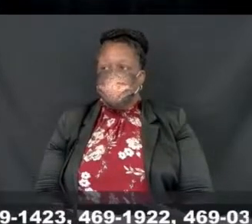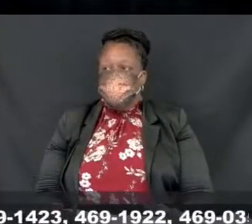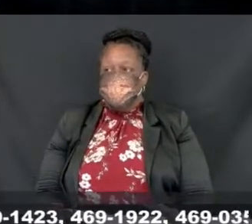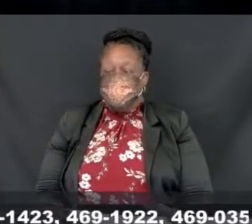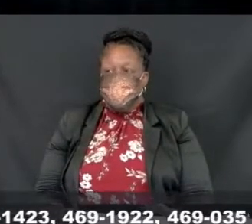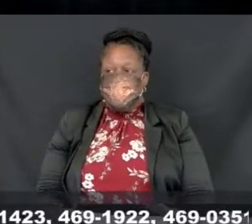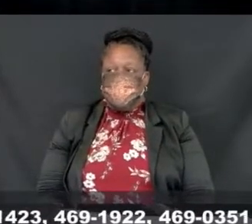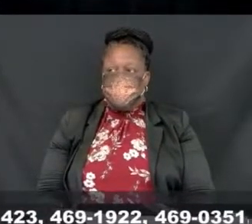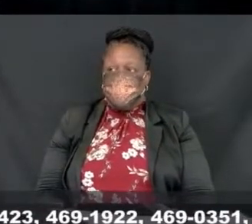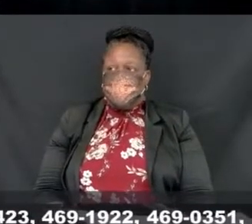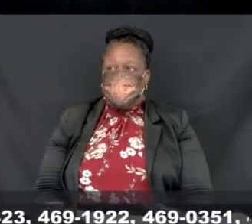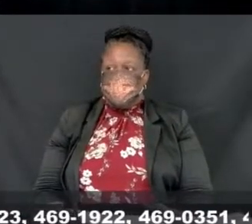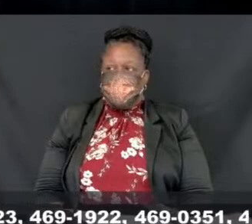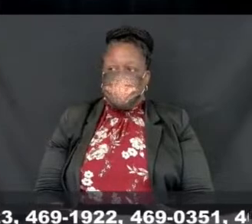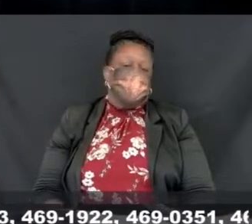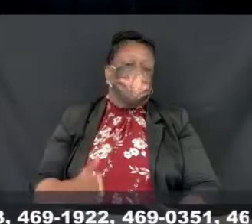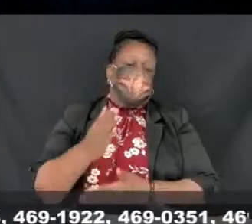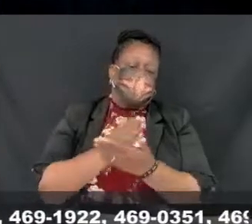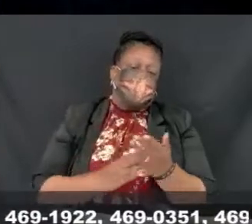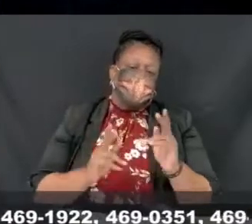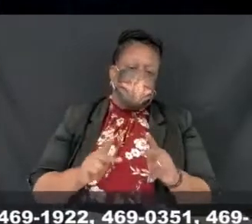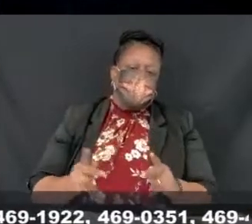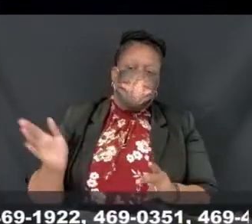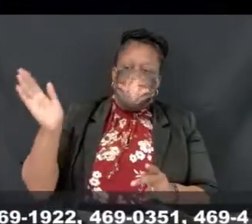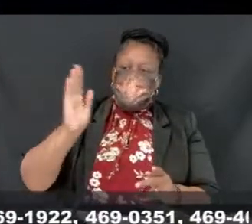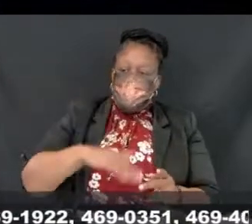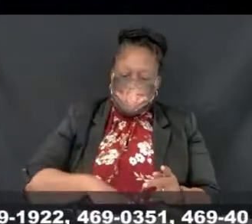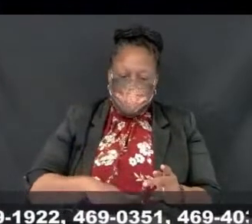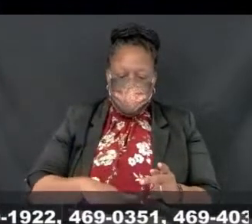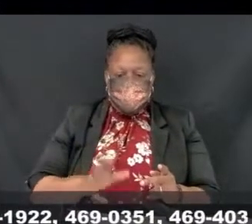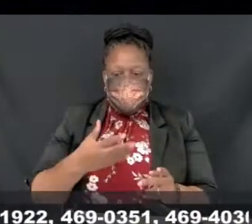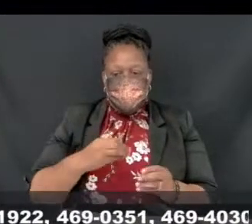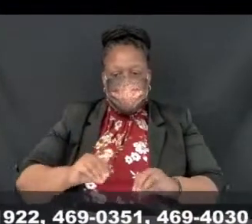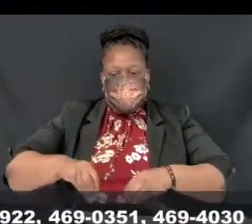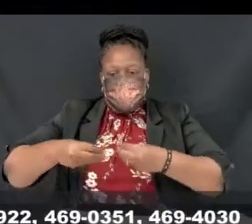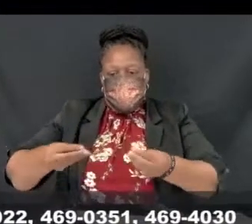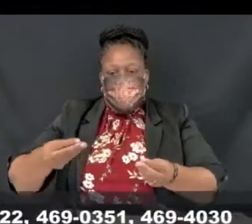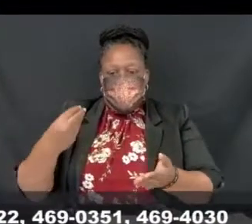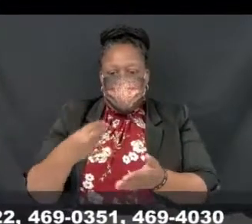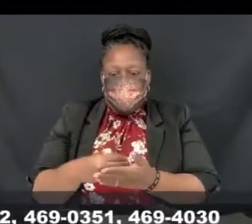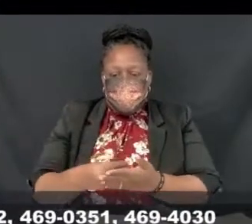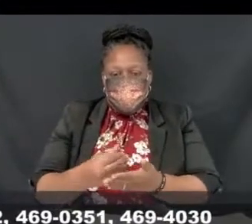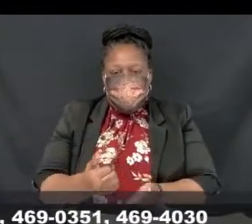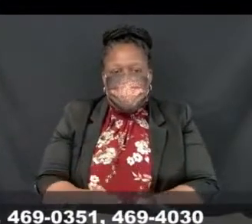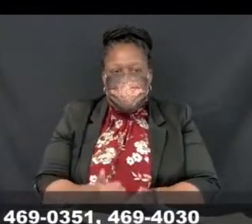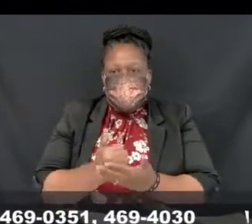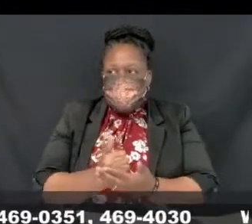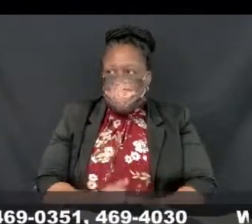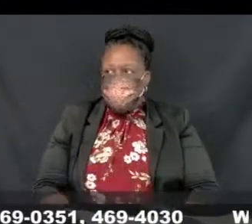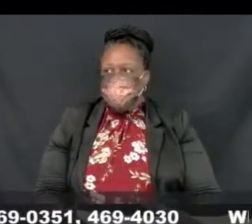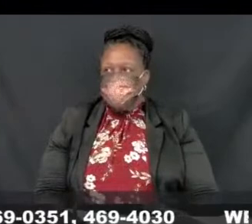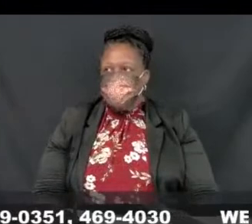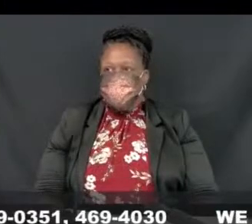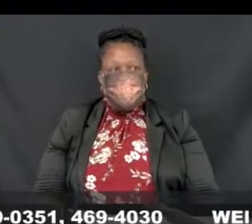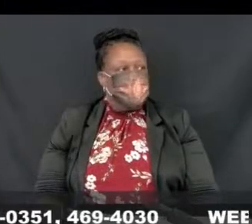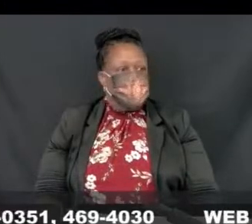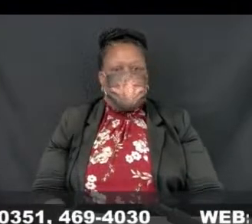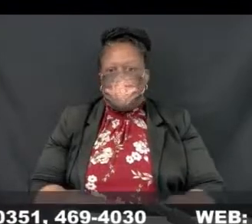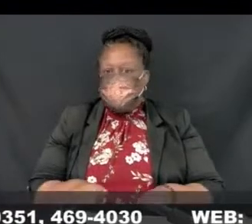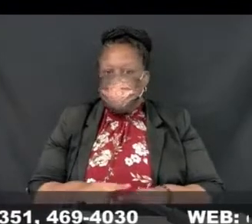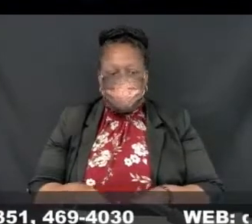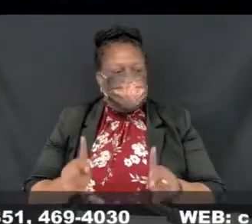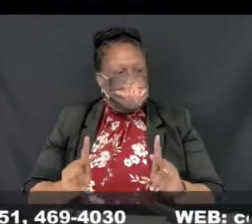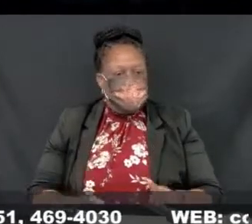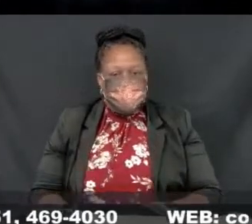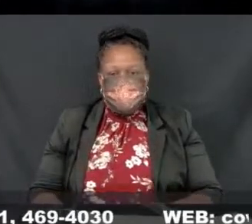made his first donation to the cause of 1,000 EC dollars. From there on, we got all sorts of donations where